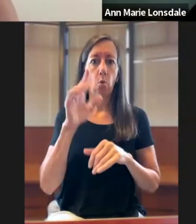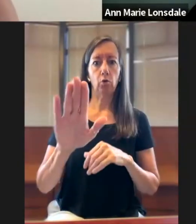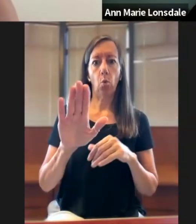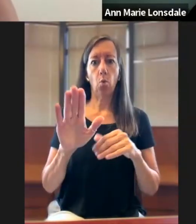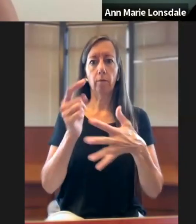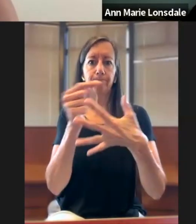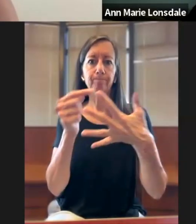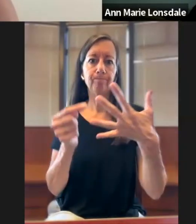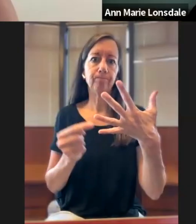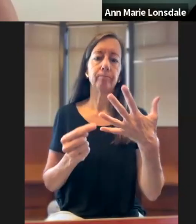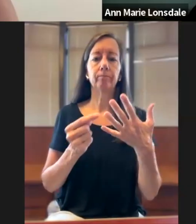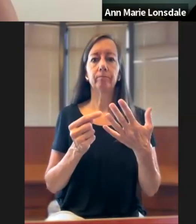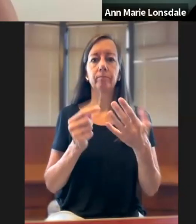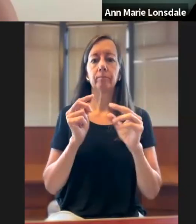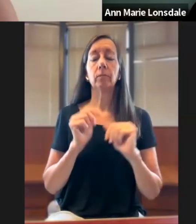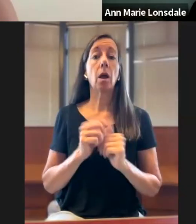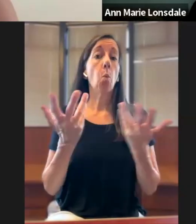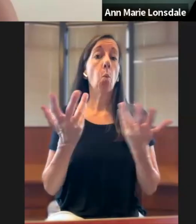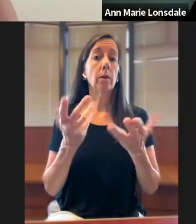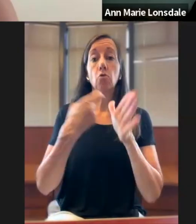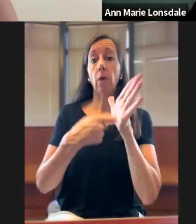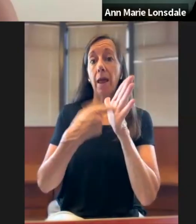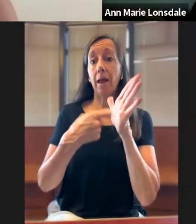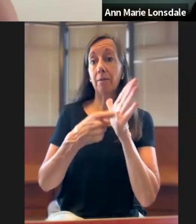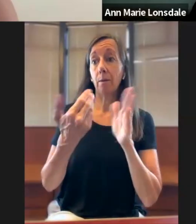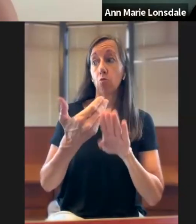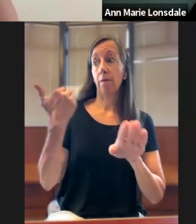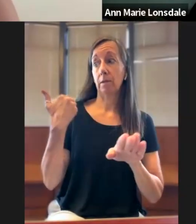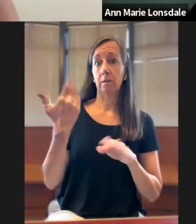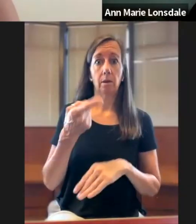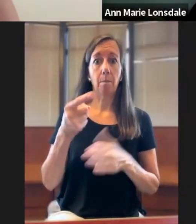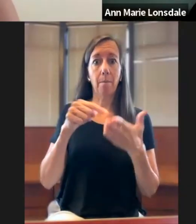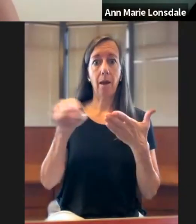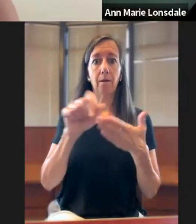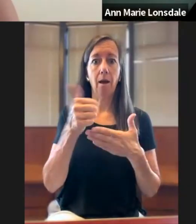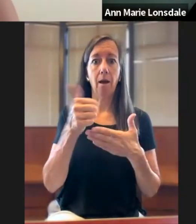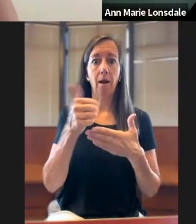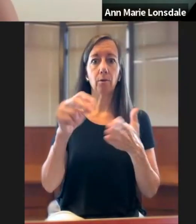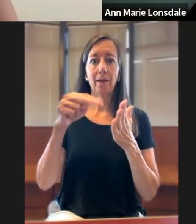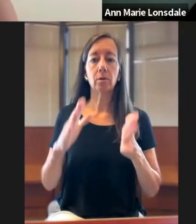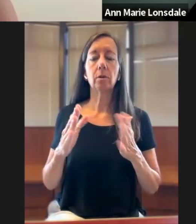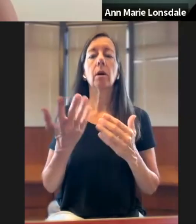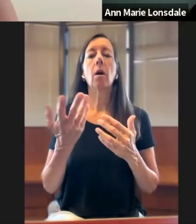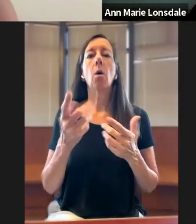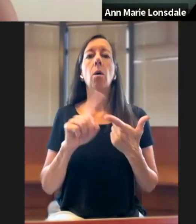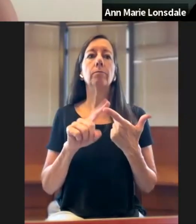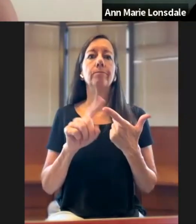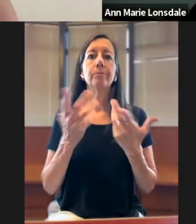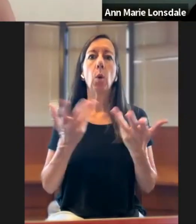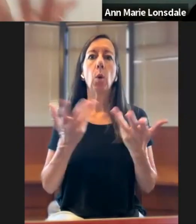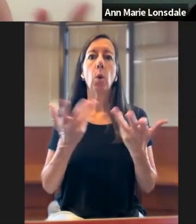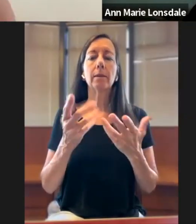What is the rate that they've previously paid other people? What is the livable wage standard